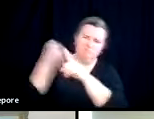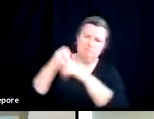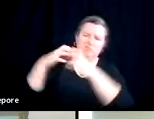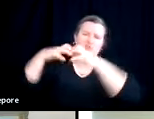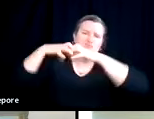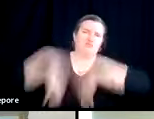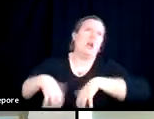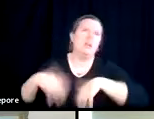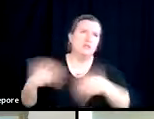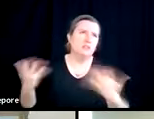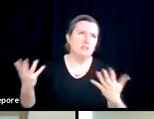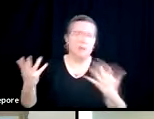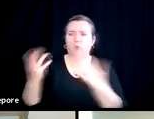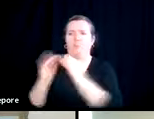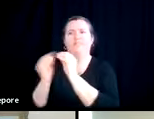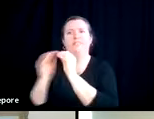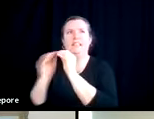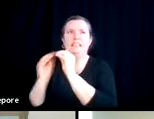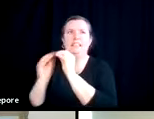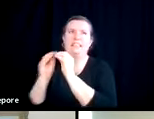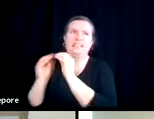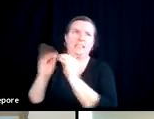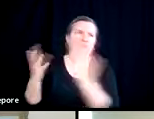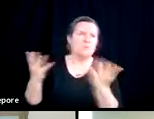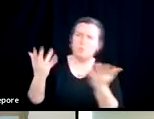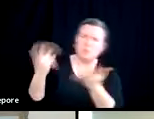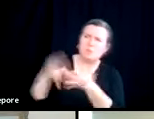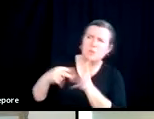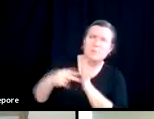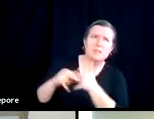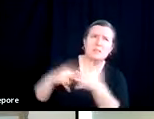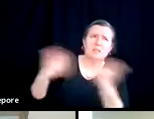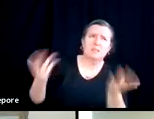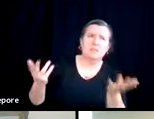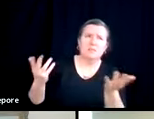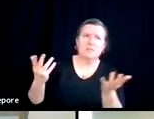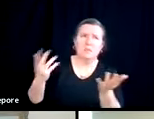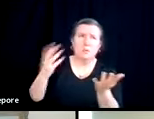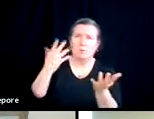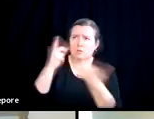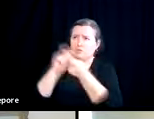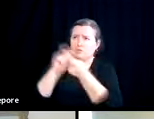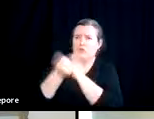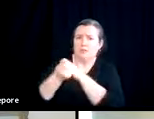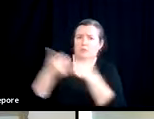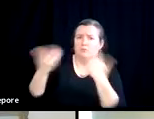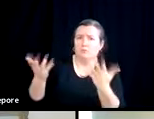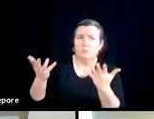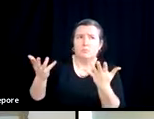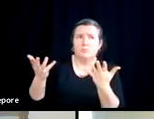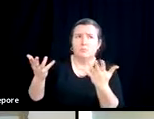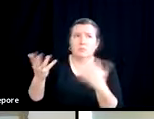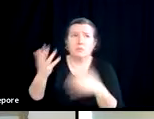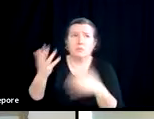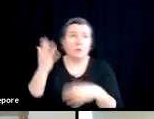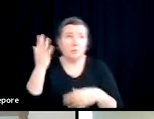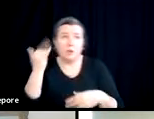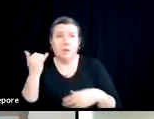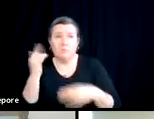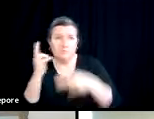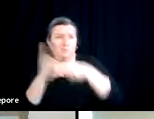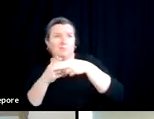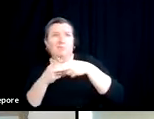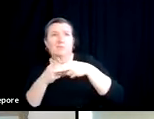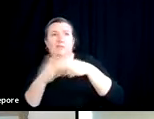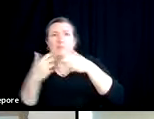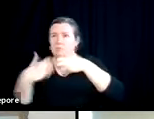you can explain a little bit more about what changes you're making on your end, and if that's why they were referencing that. And finally, there's just a